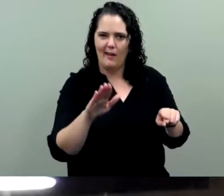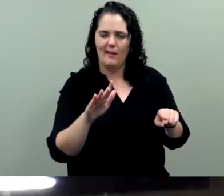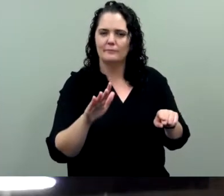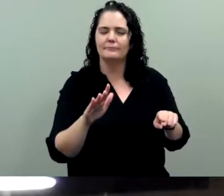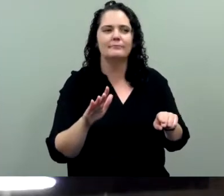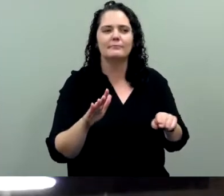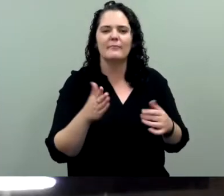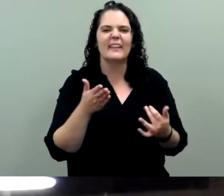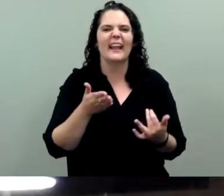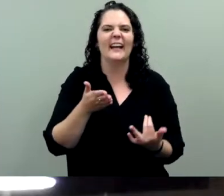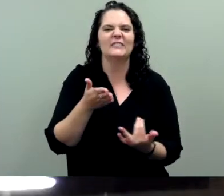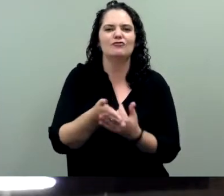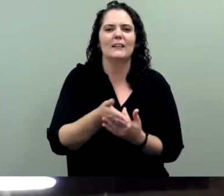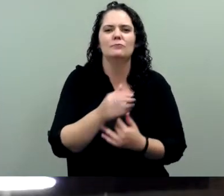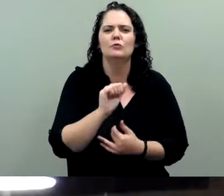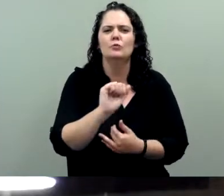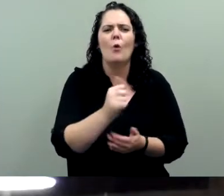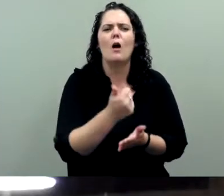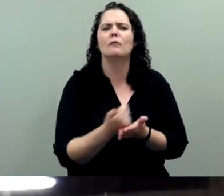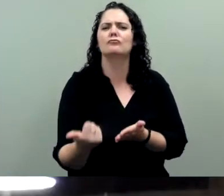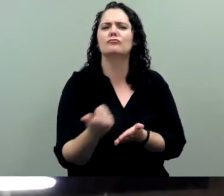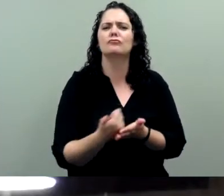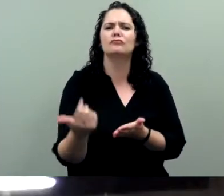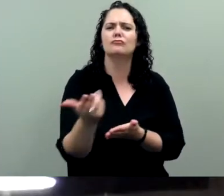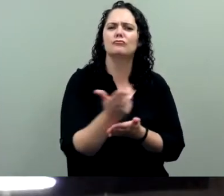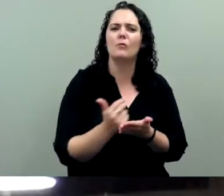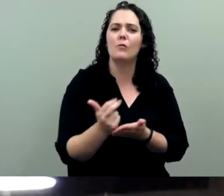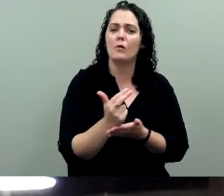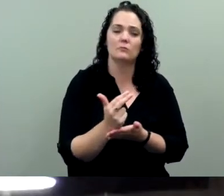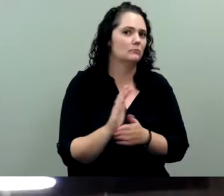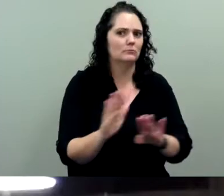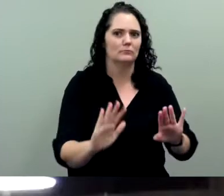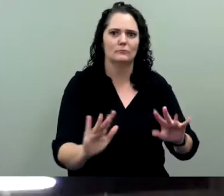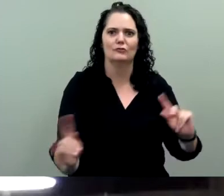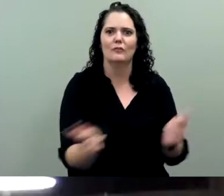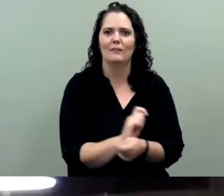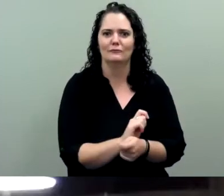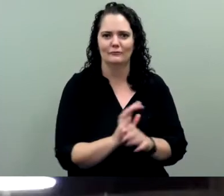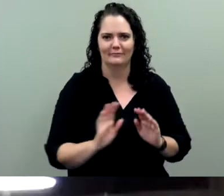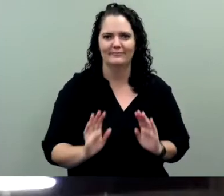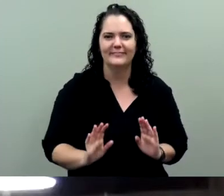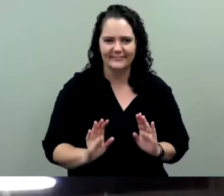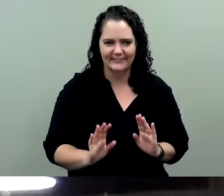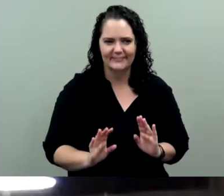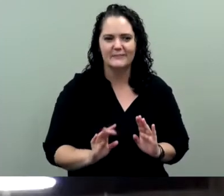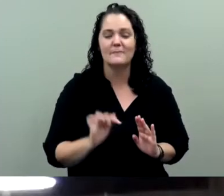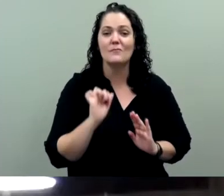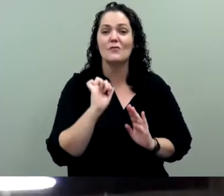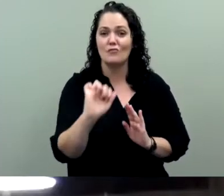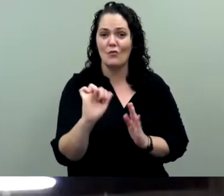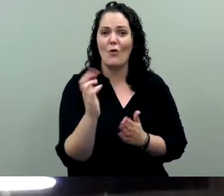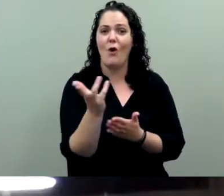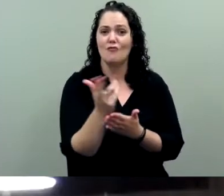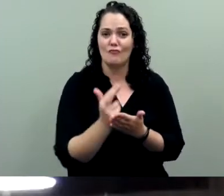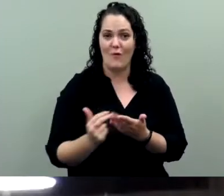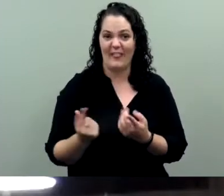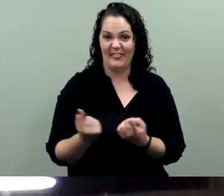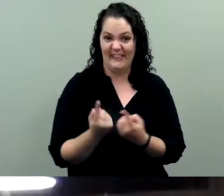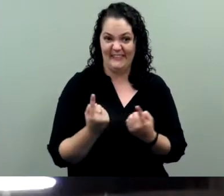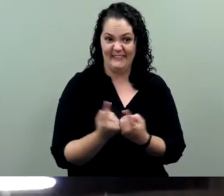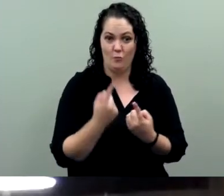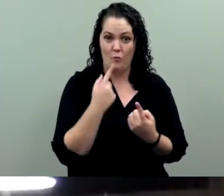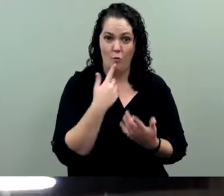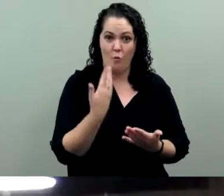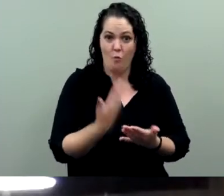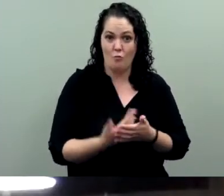you attach your drawing materials directly to your hands, in this case to your body. Now for today, you